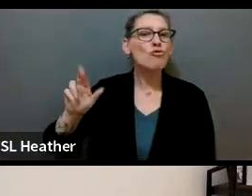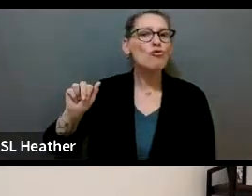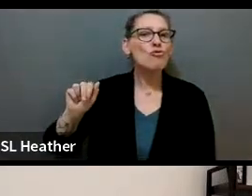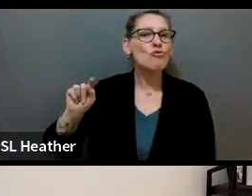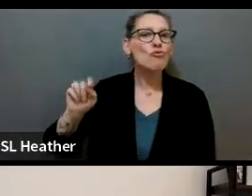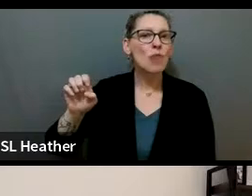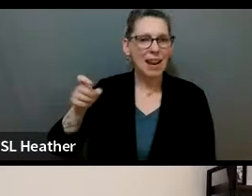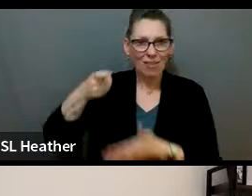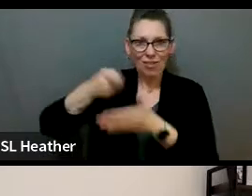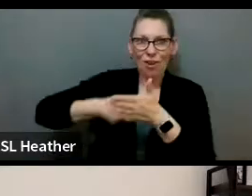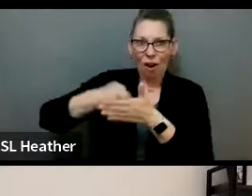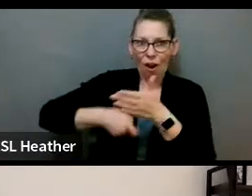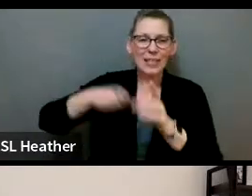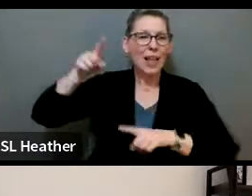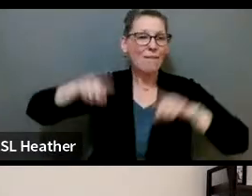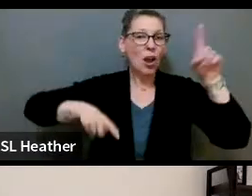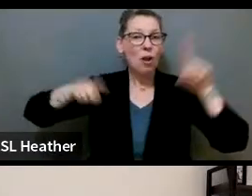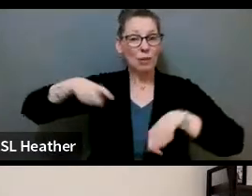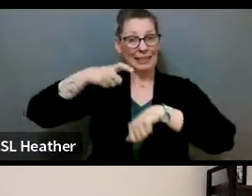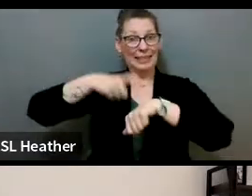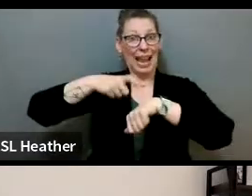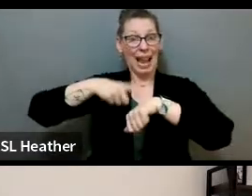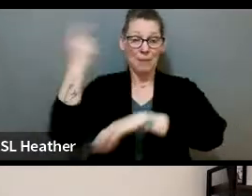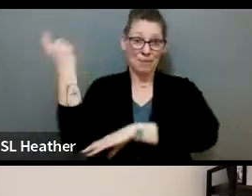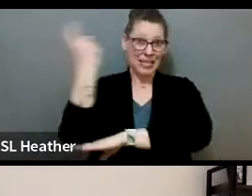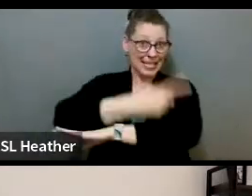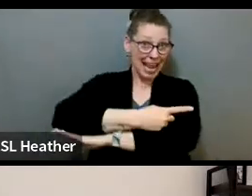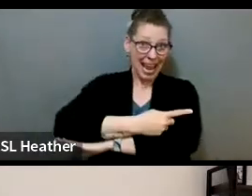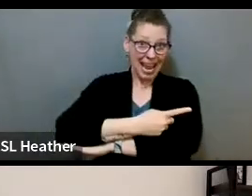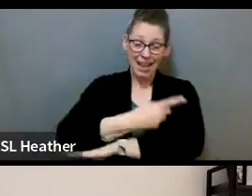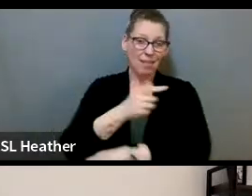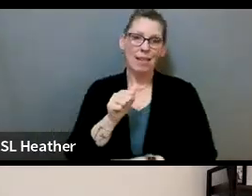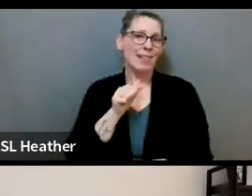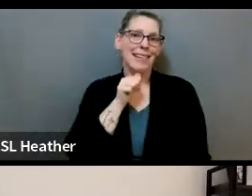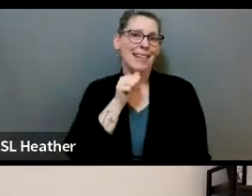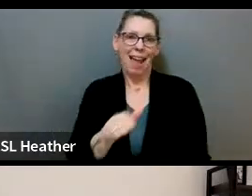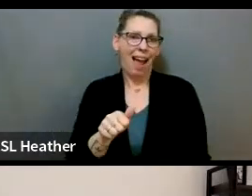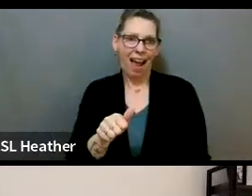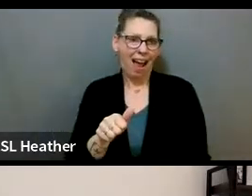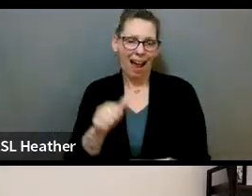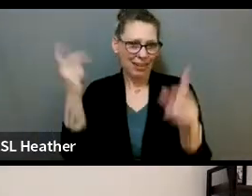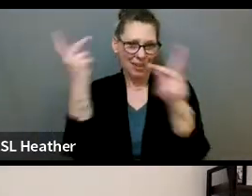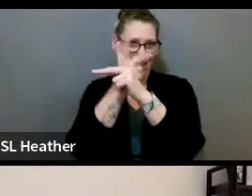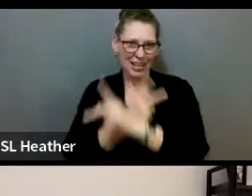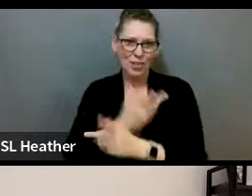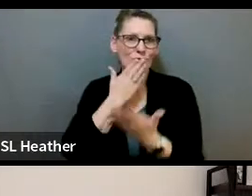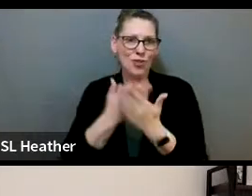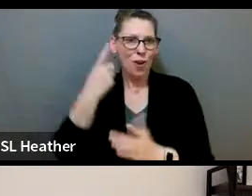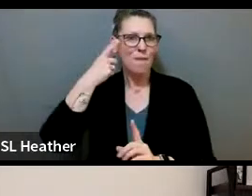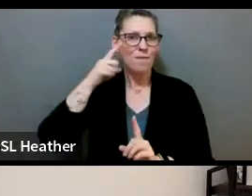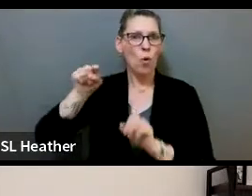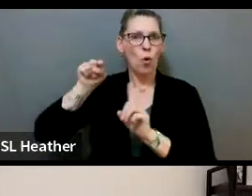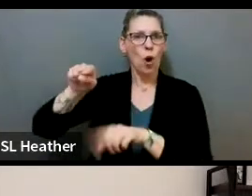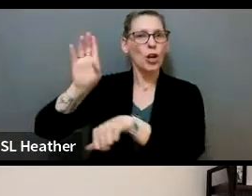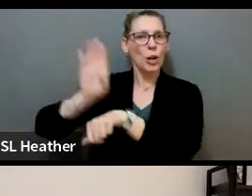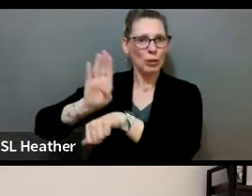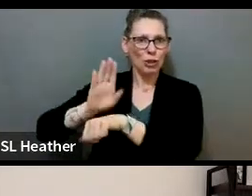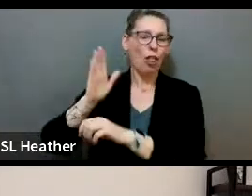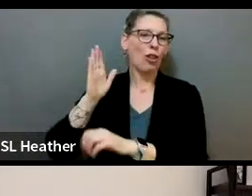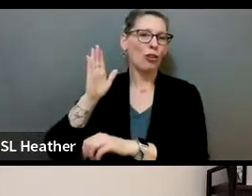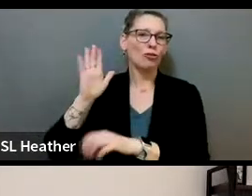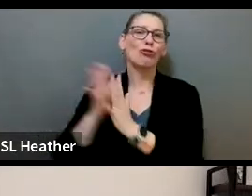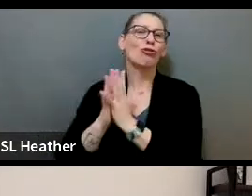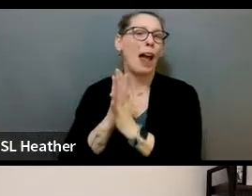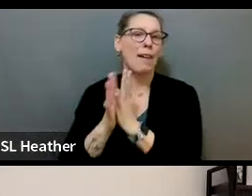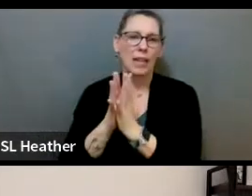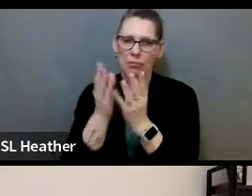it's variable by time of day, it doesn't pencil out well for in commercial traffic. So I